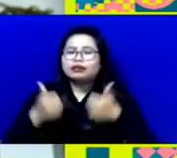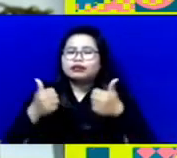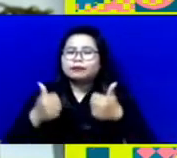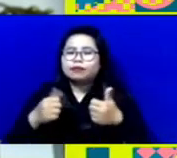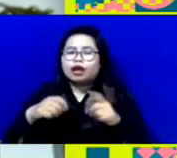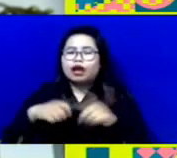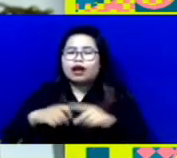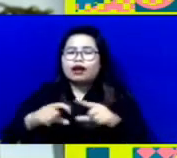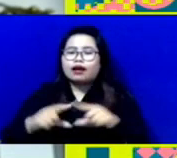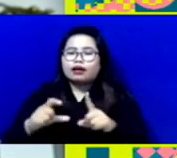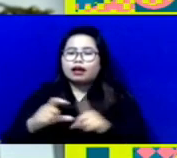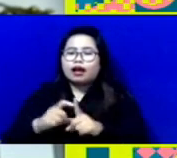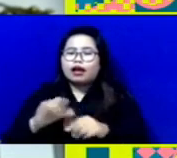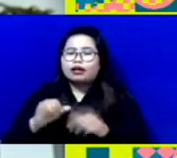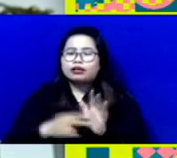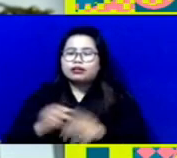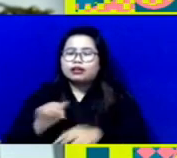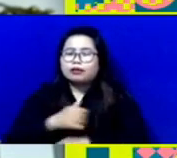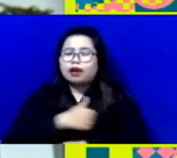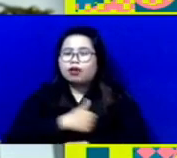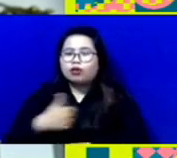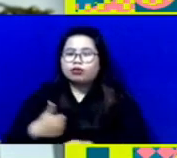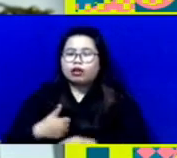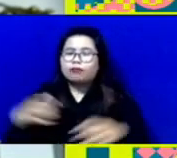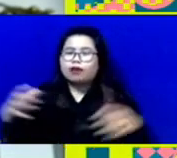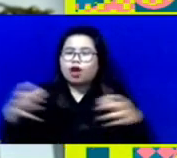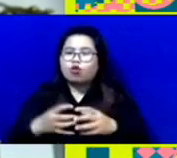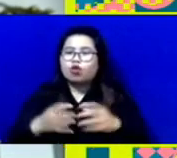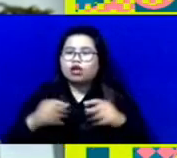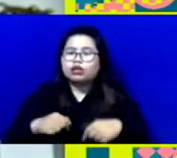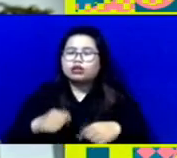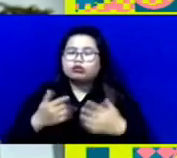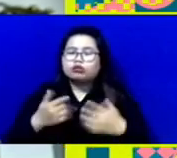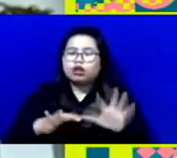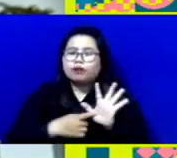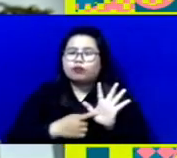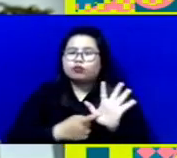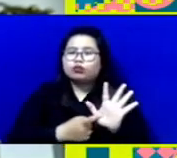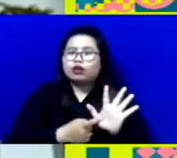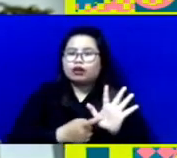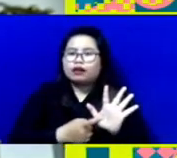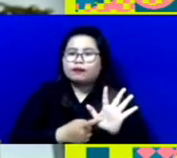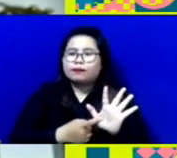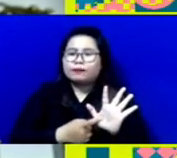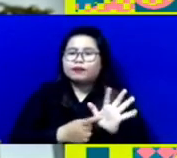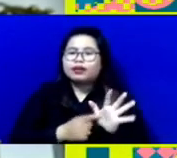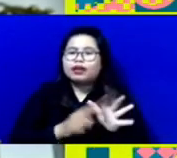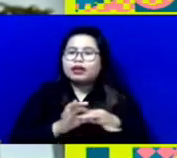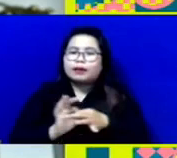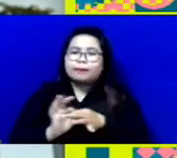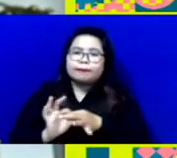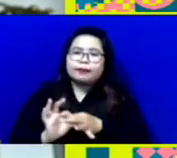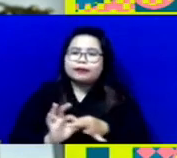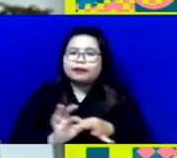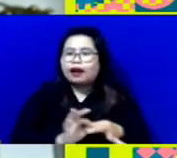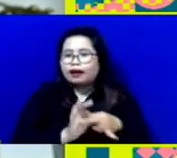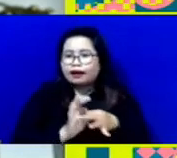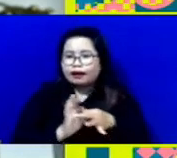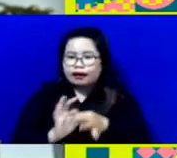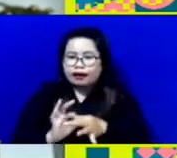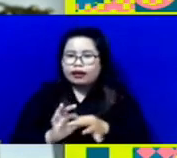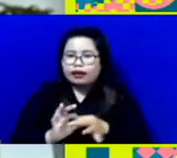this value by launching the Inclusive Closed Loop Partnership, assisting micro, small,